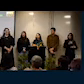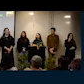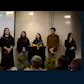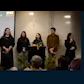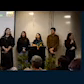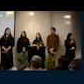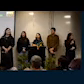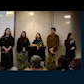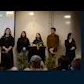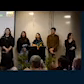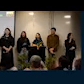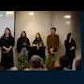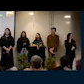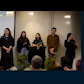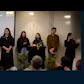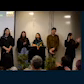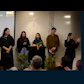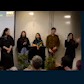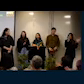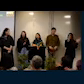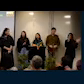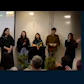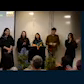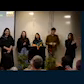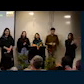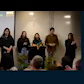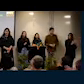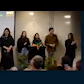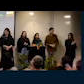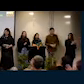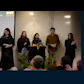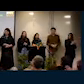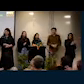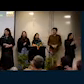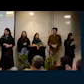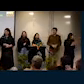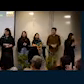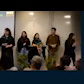and we'll see you next time. And thank you to our speakers.